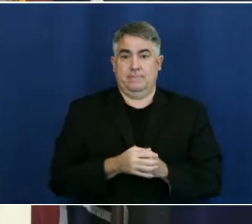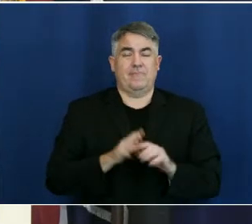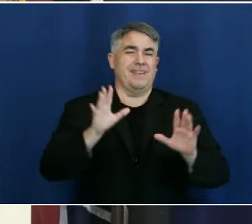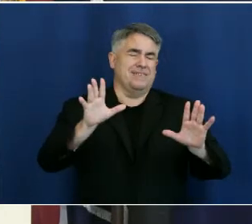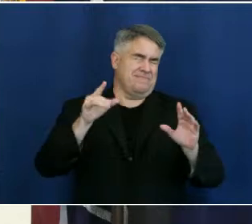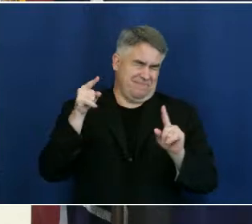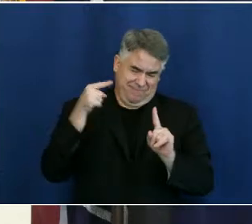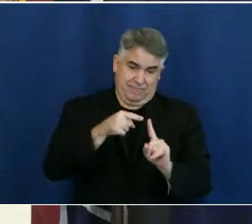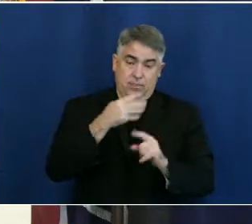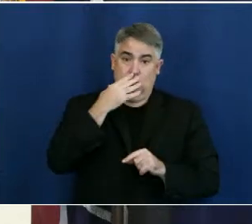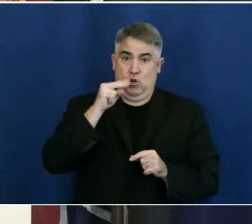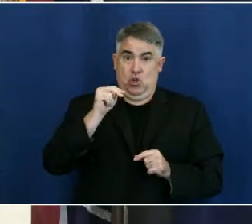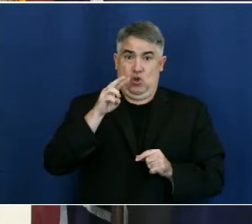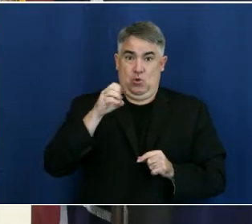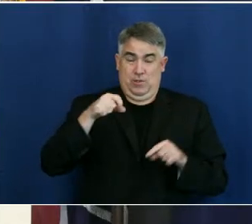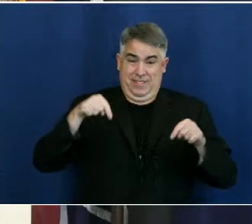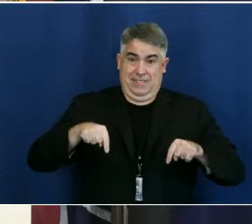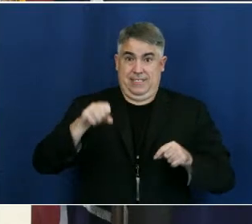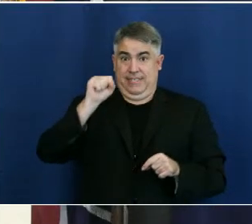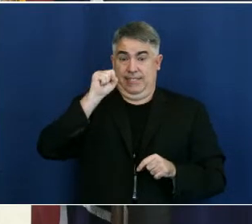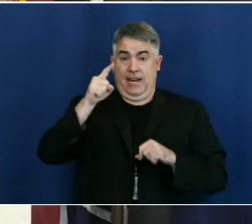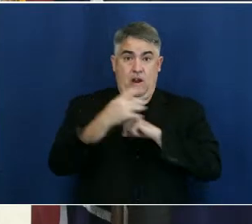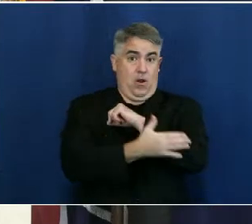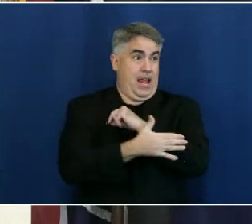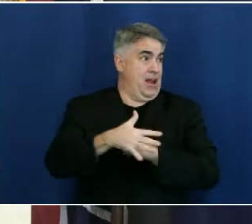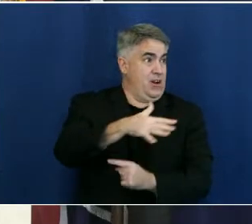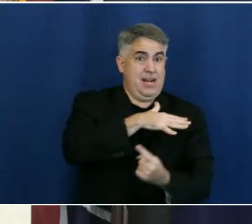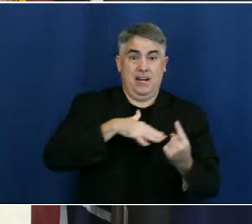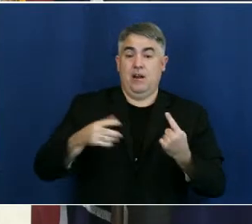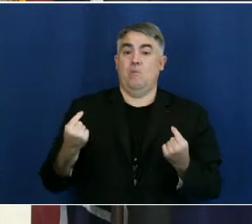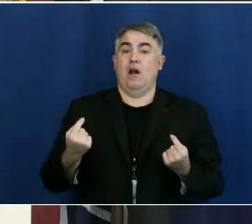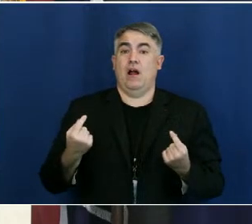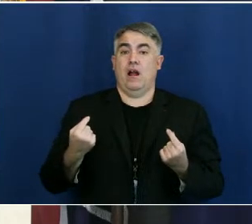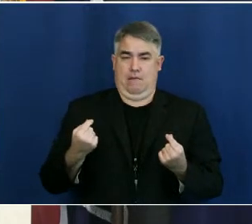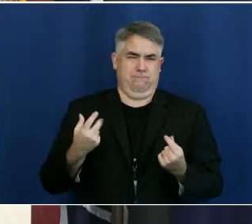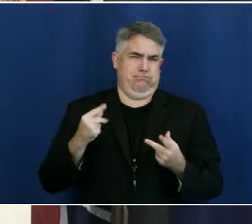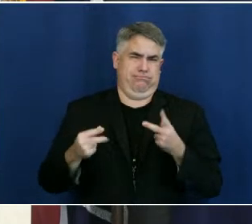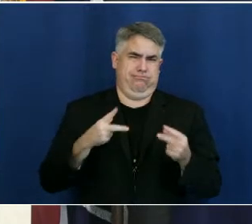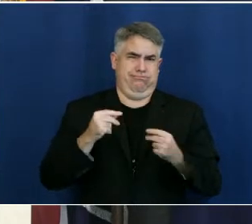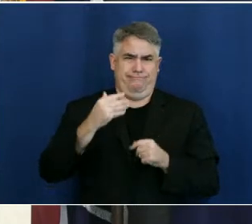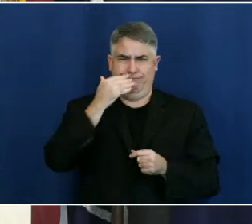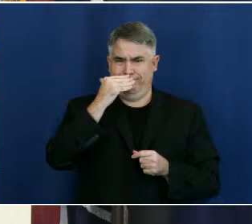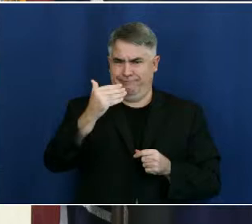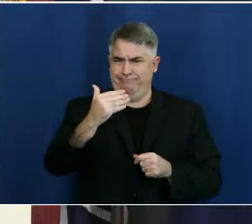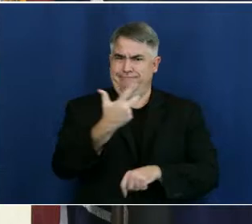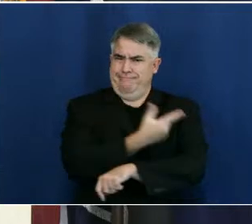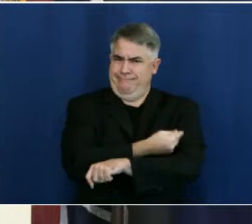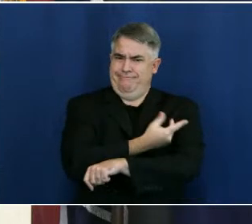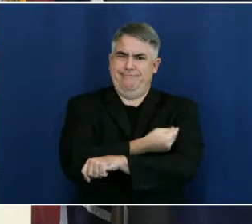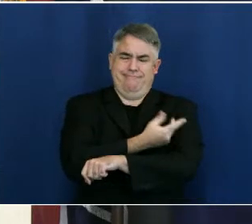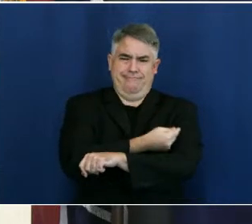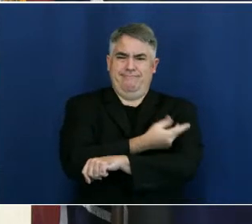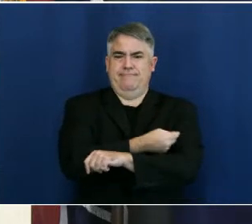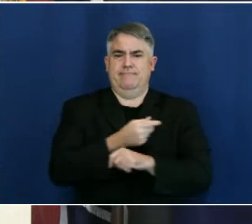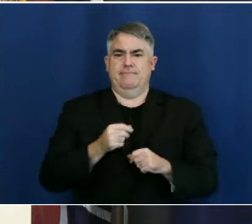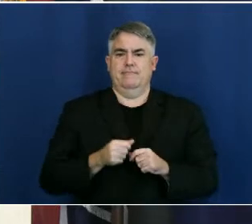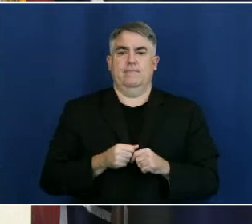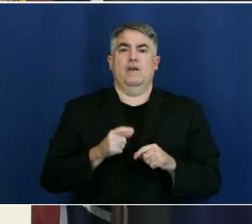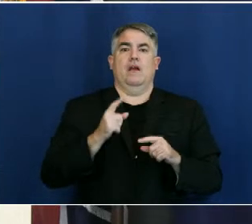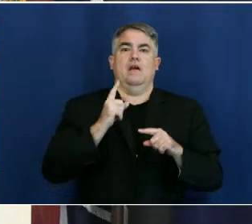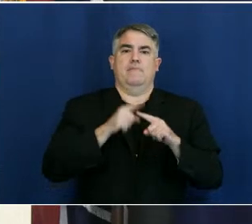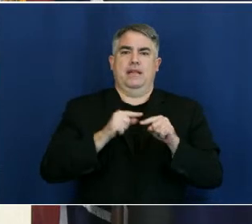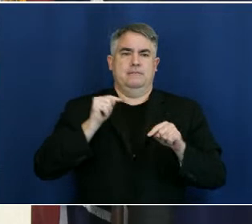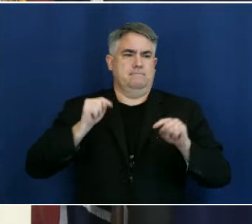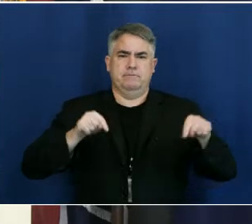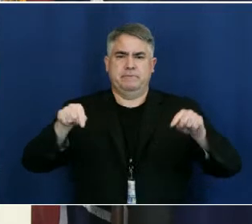top in our state of dosages administered, we have the infrastructure in place. So if those supplies increase, we